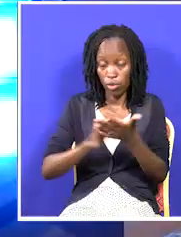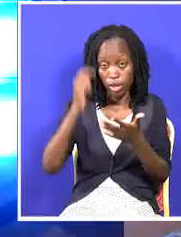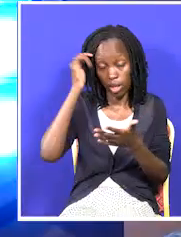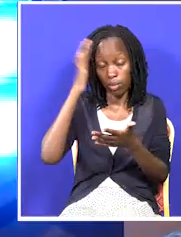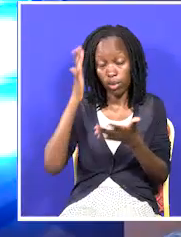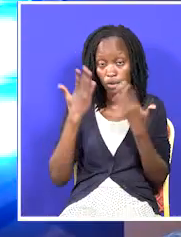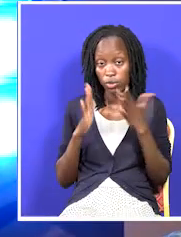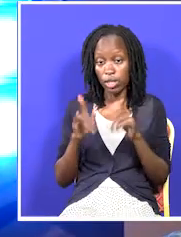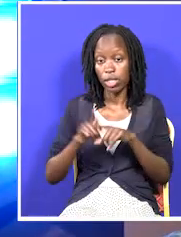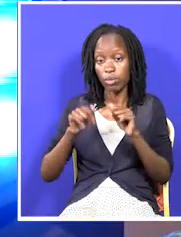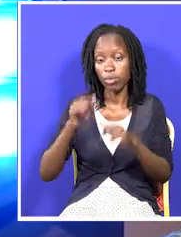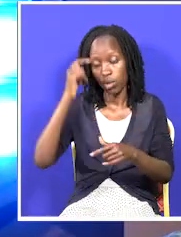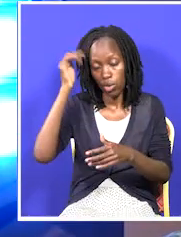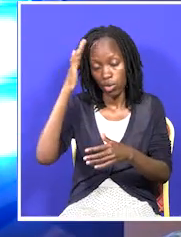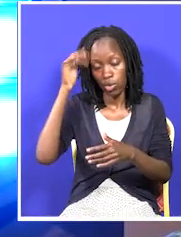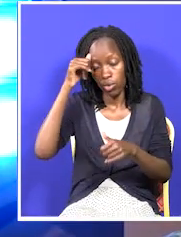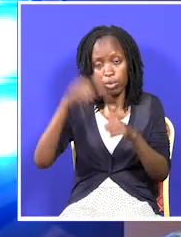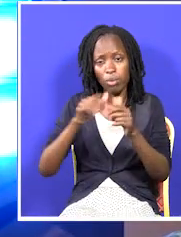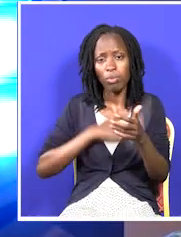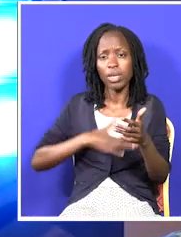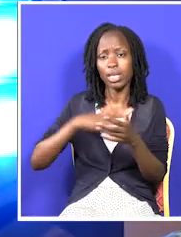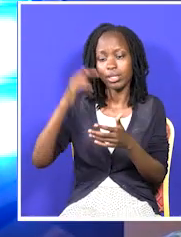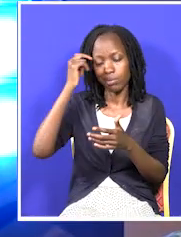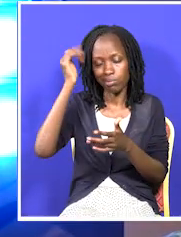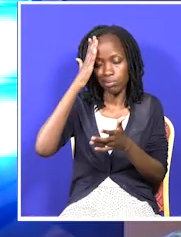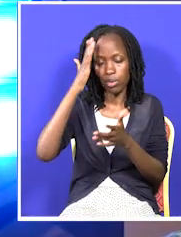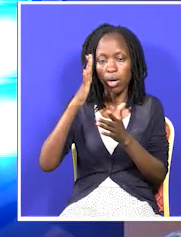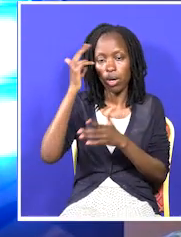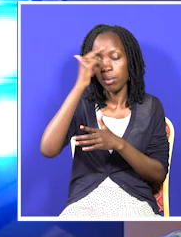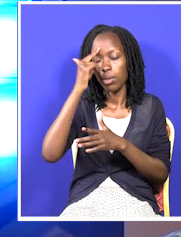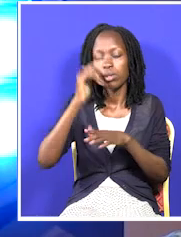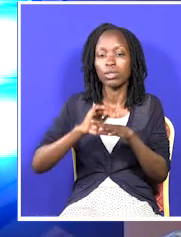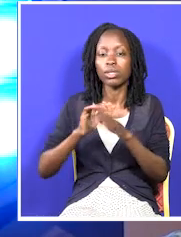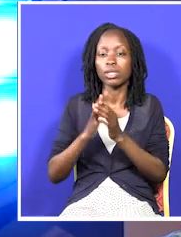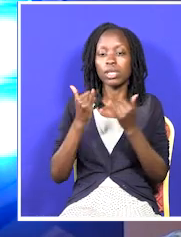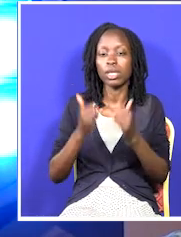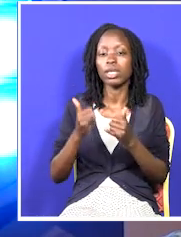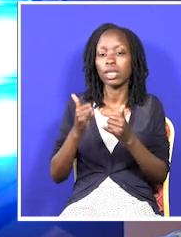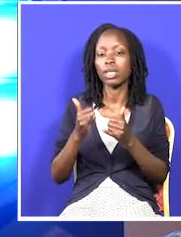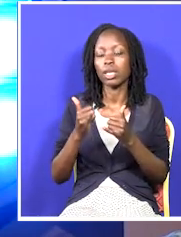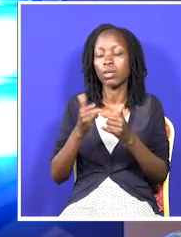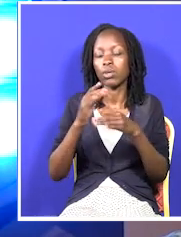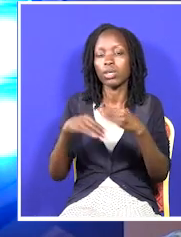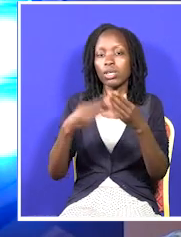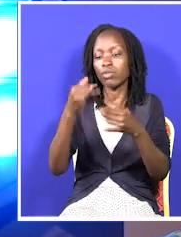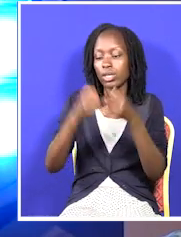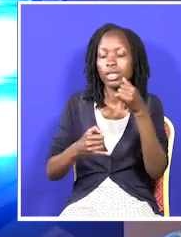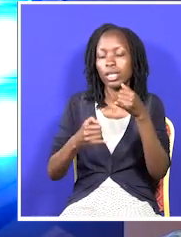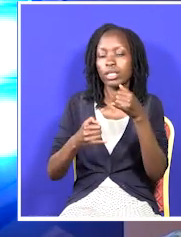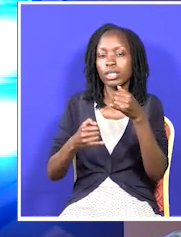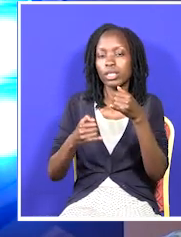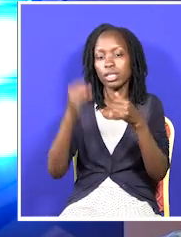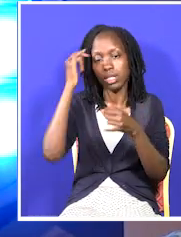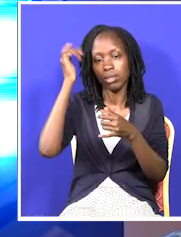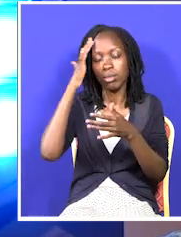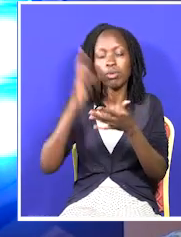down and you will be able to remember. Please make sure that you do that, because it is a wonderful. Now we have given you the very last